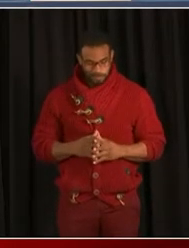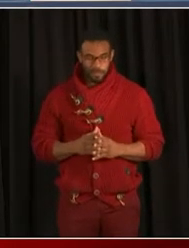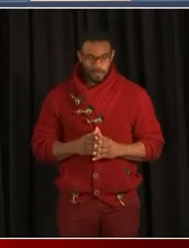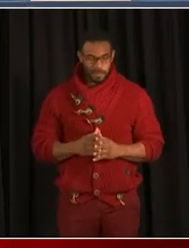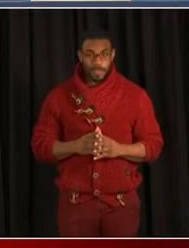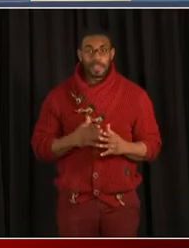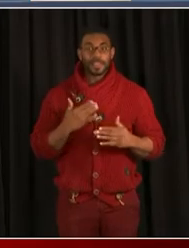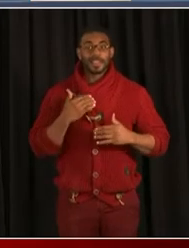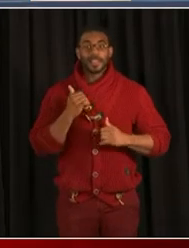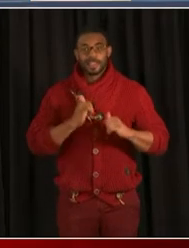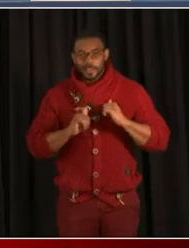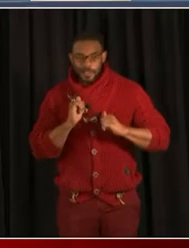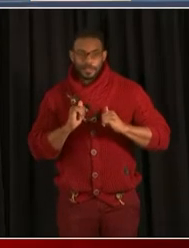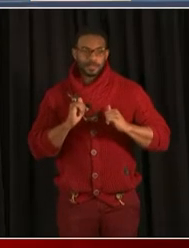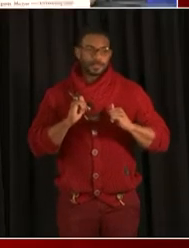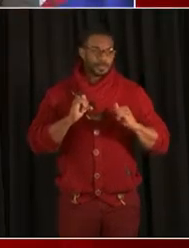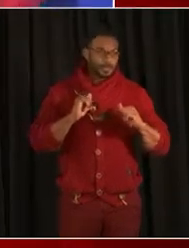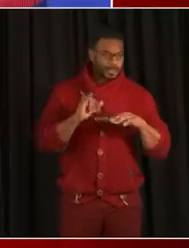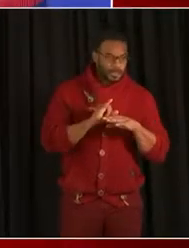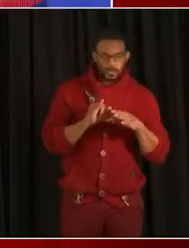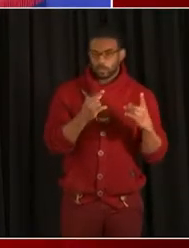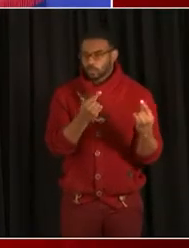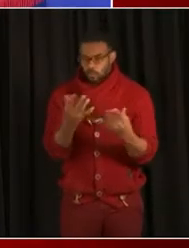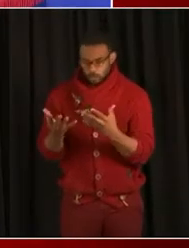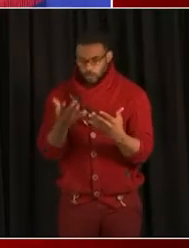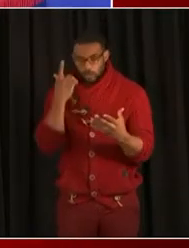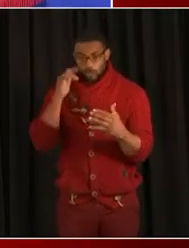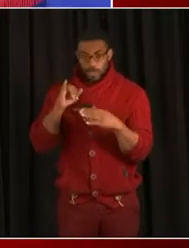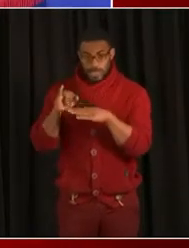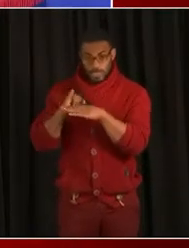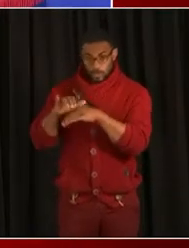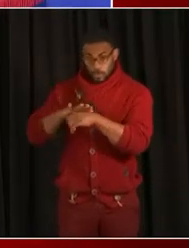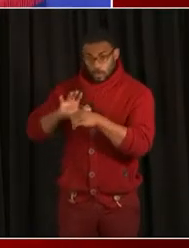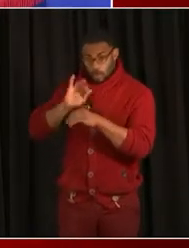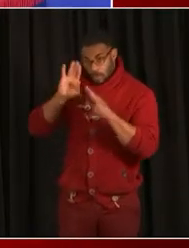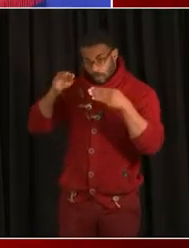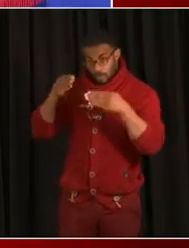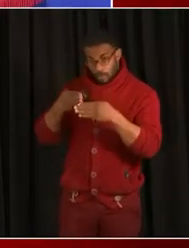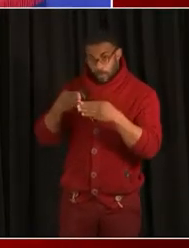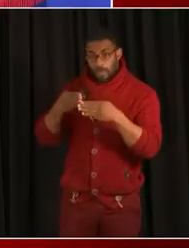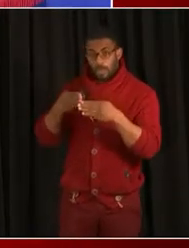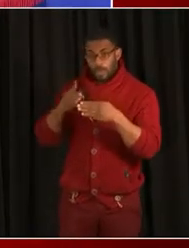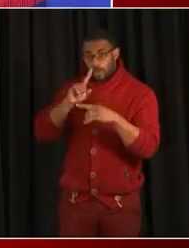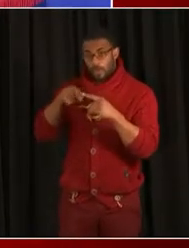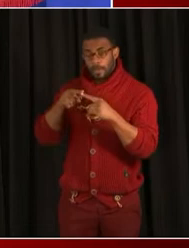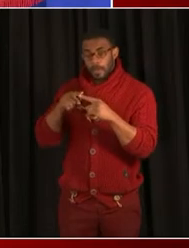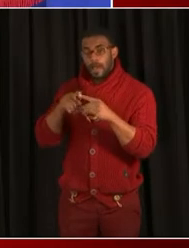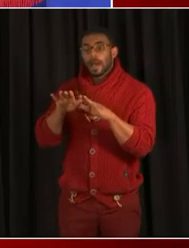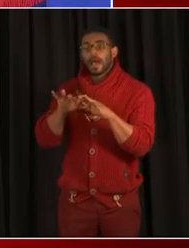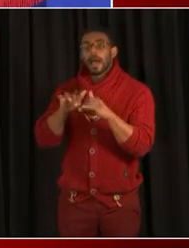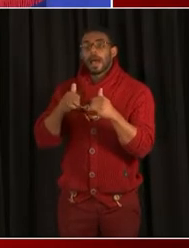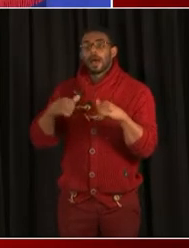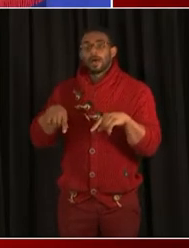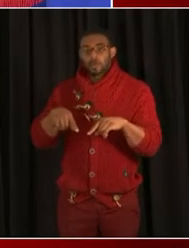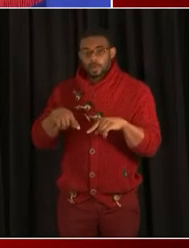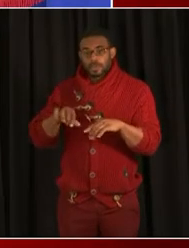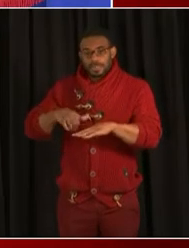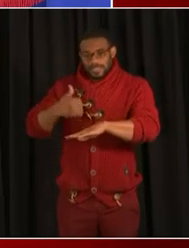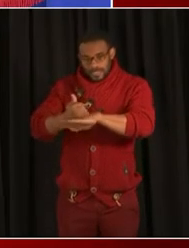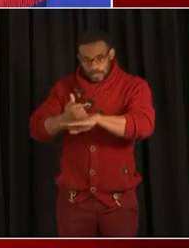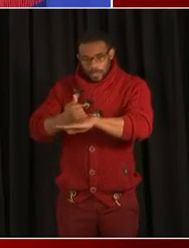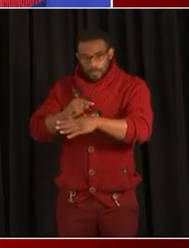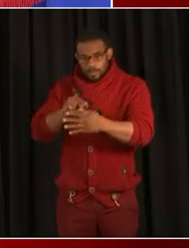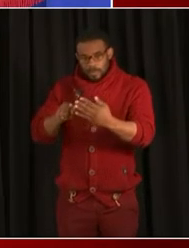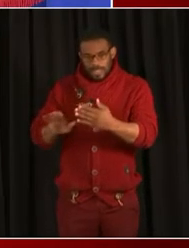the entertainment venues and entertainment industry for an industry we want to both highlight and talk about how we have set